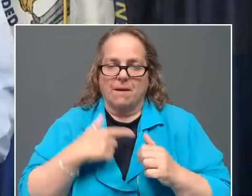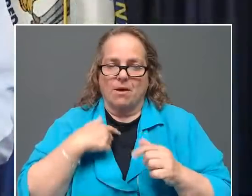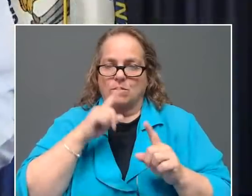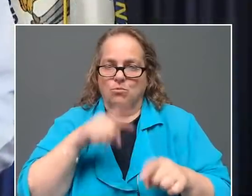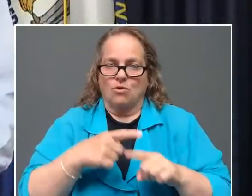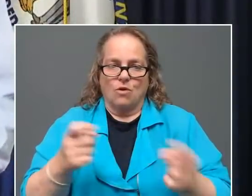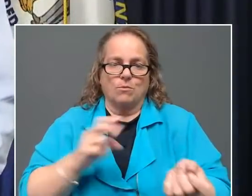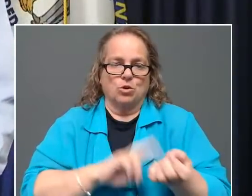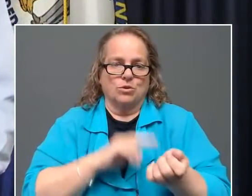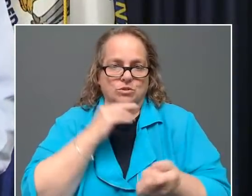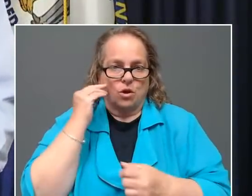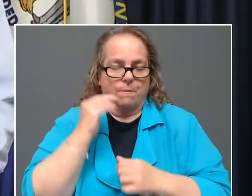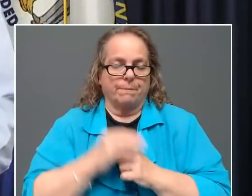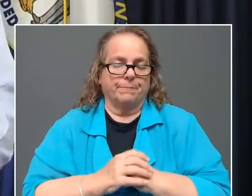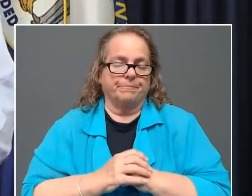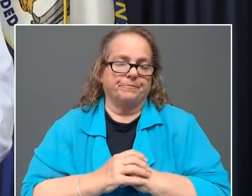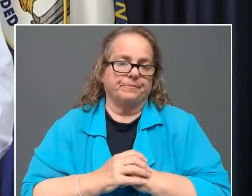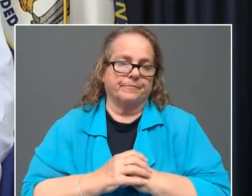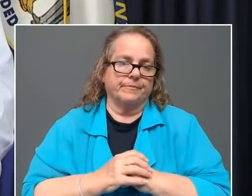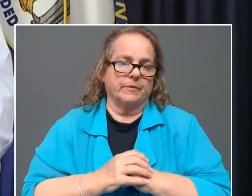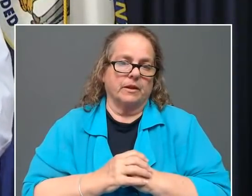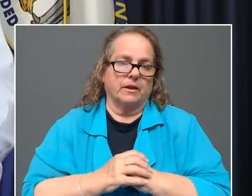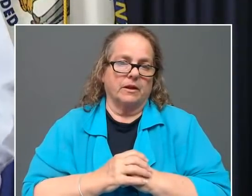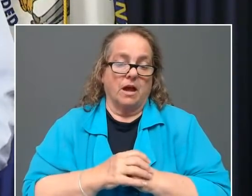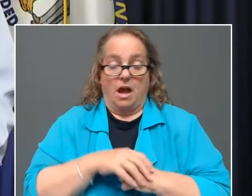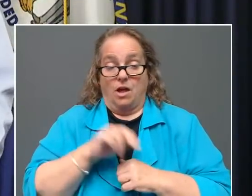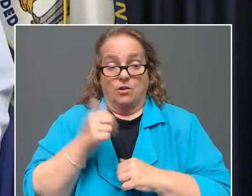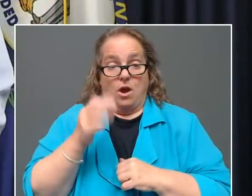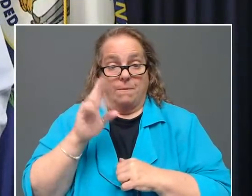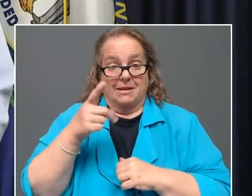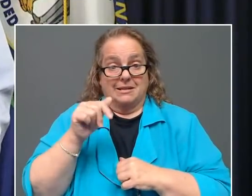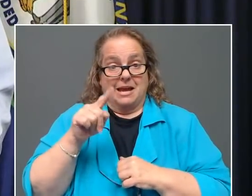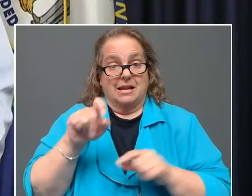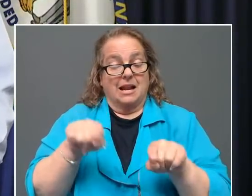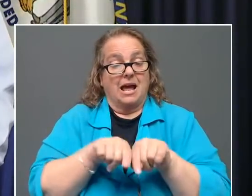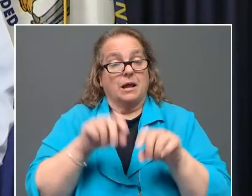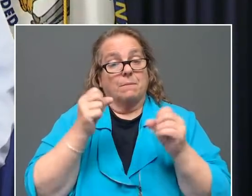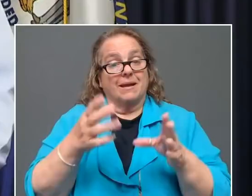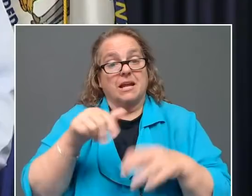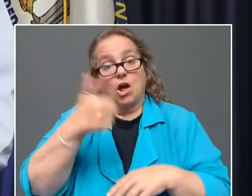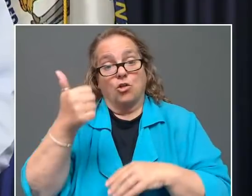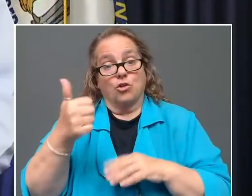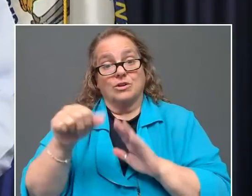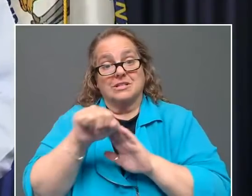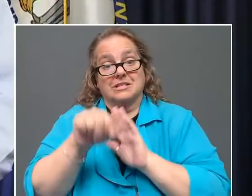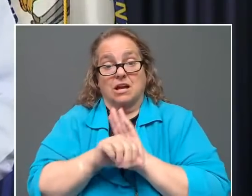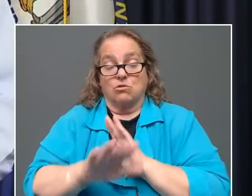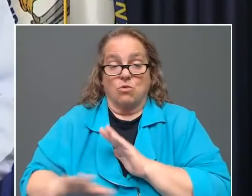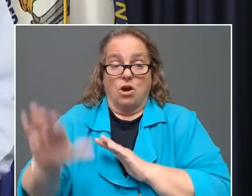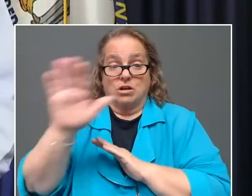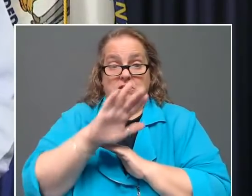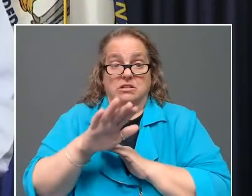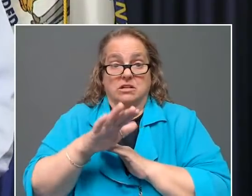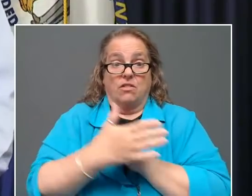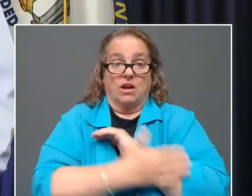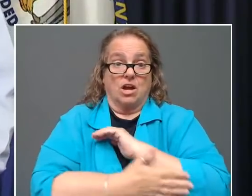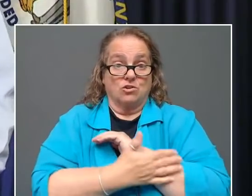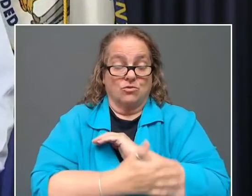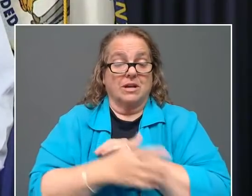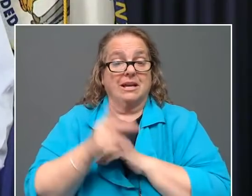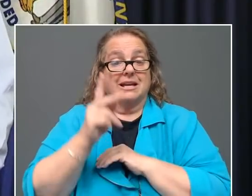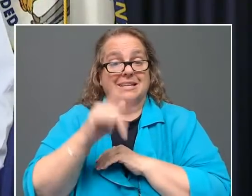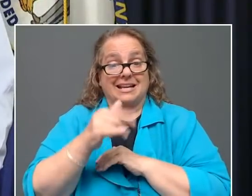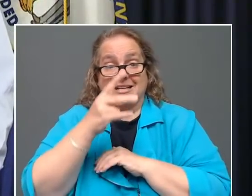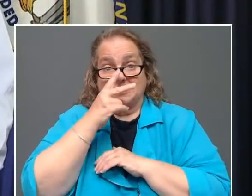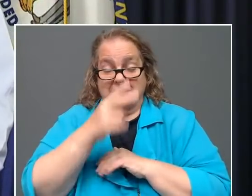update. Like many other states across the country, Kentucky has seen a surge in fraudulent unemployment insurance